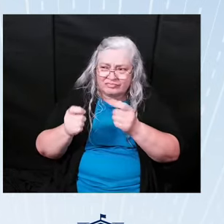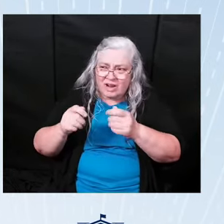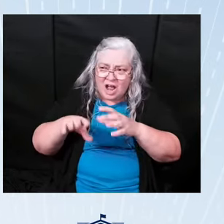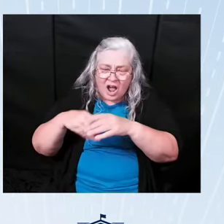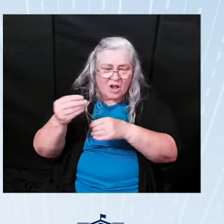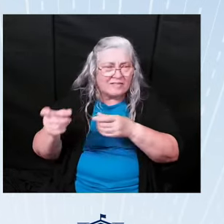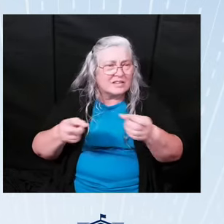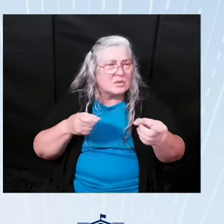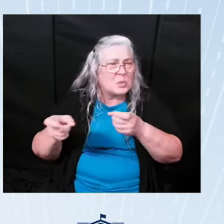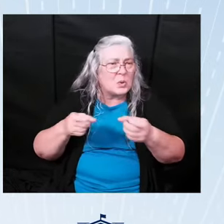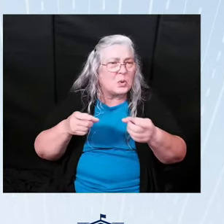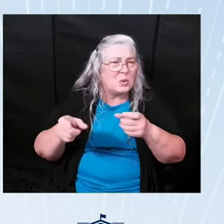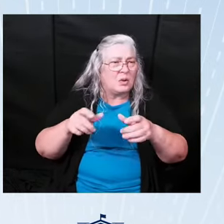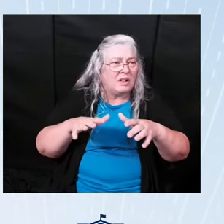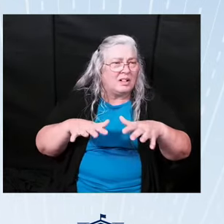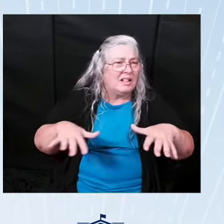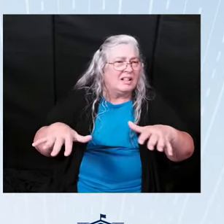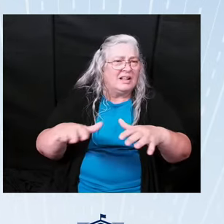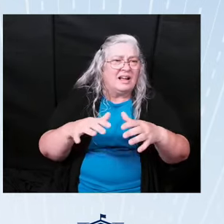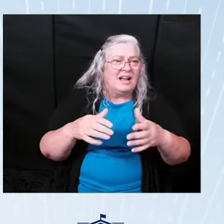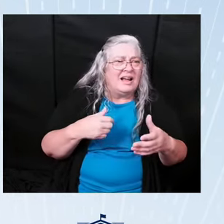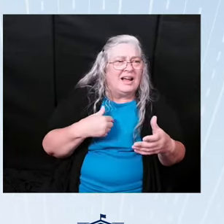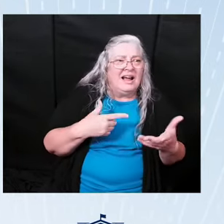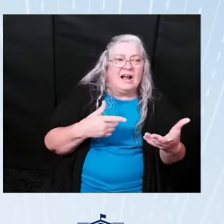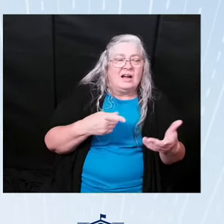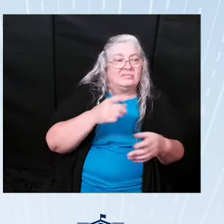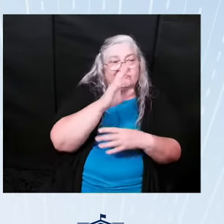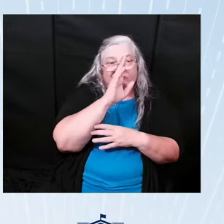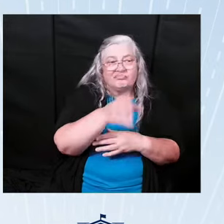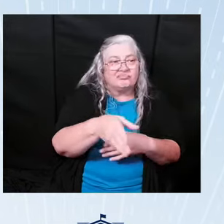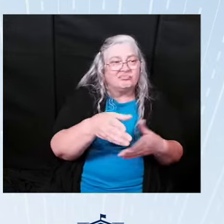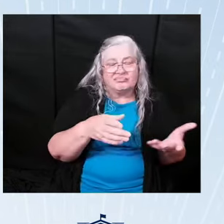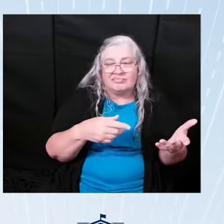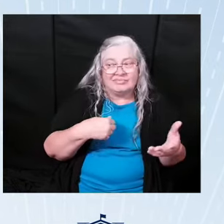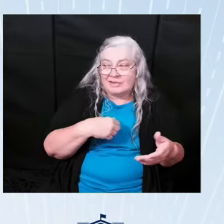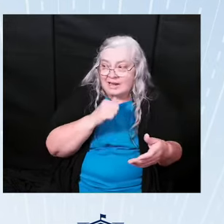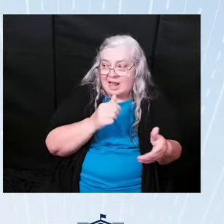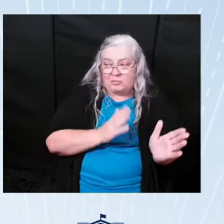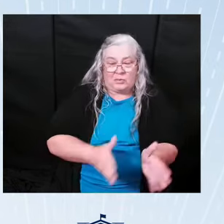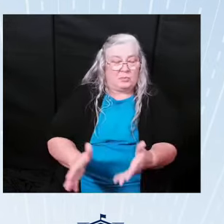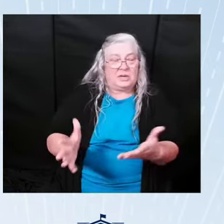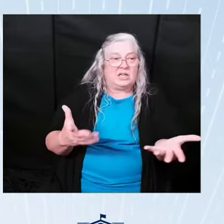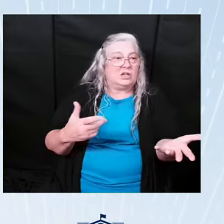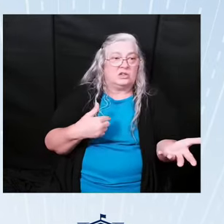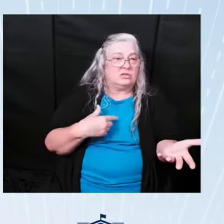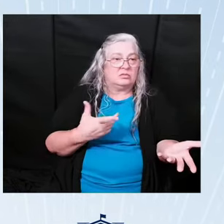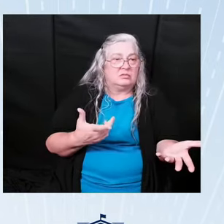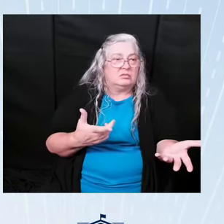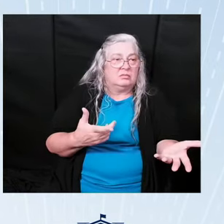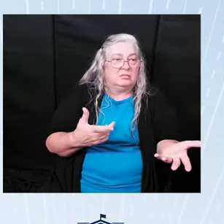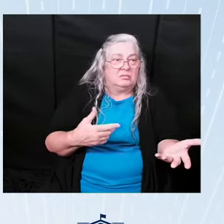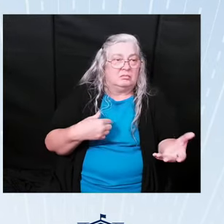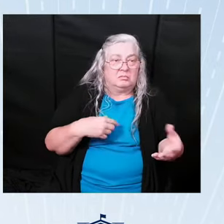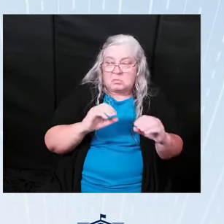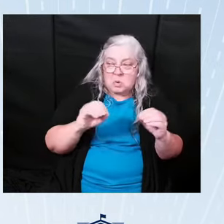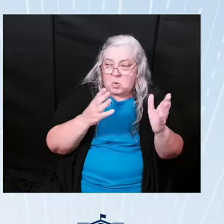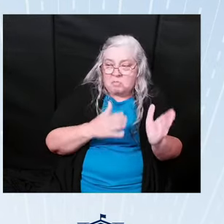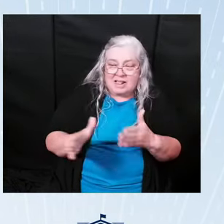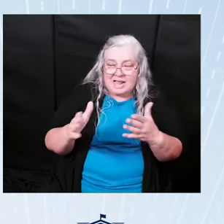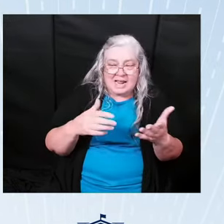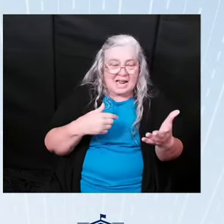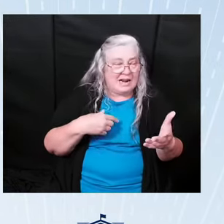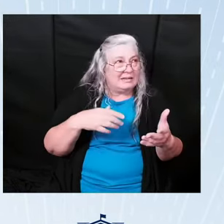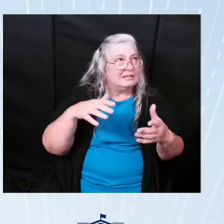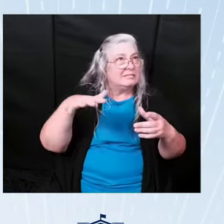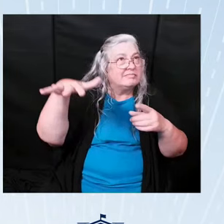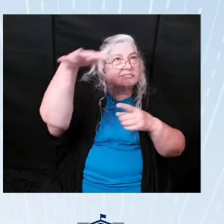air quality incident. We didn't know what to do. Now, we figured it out because, you know what, we're local government, and when other people maybe can